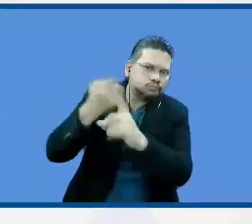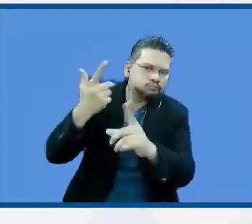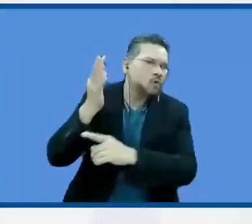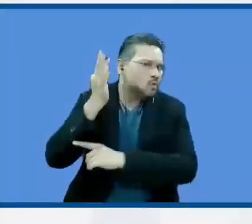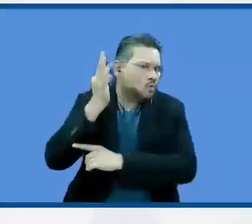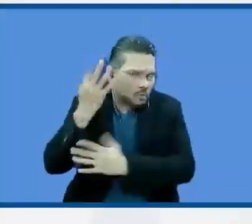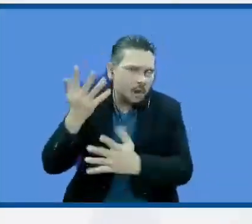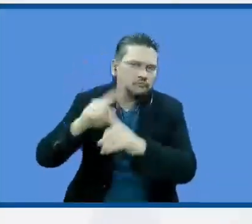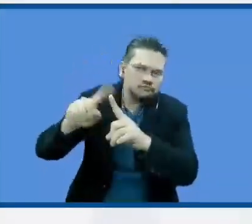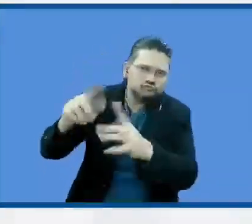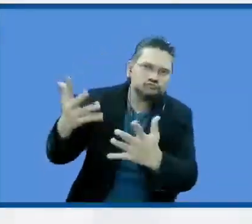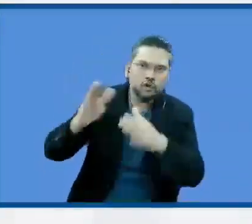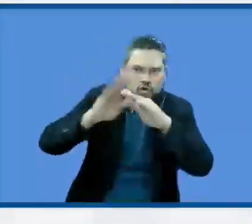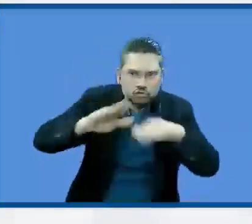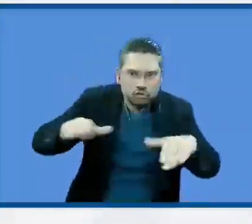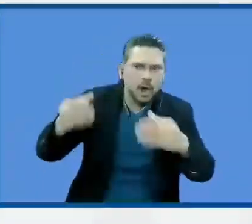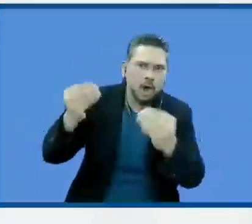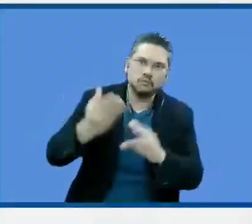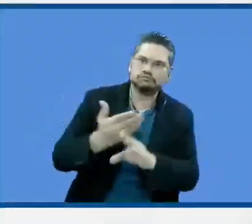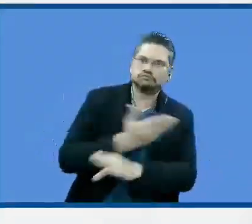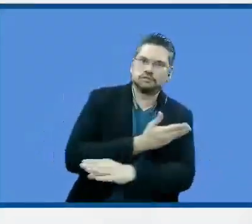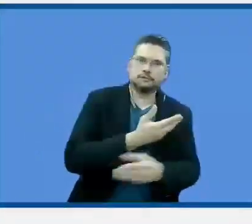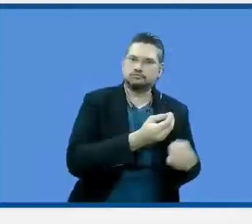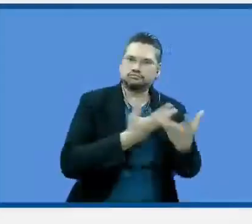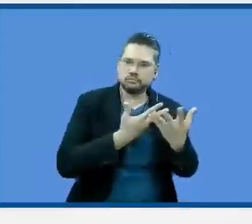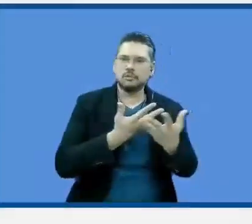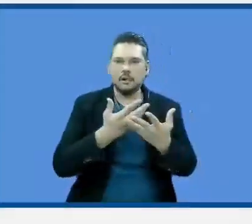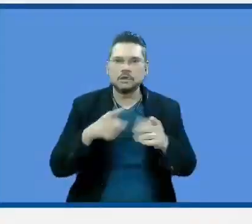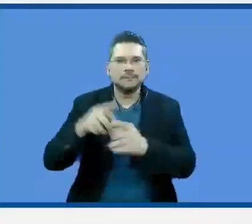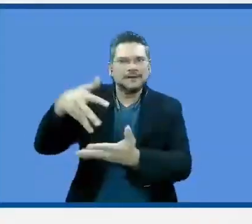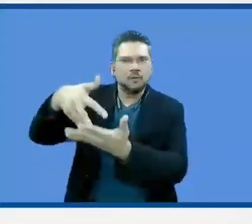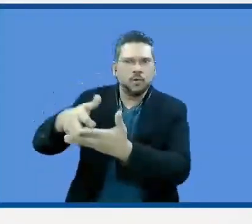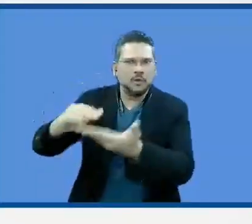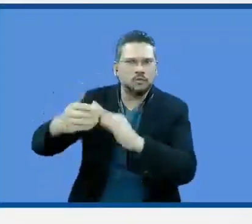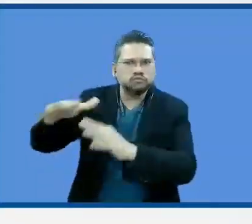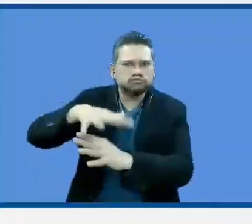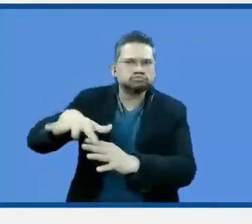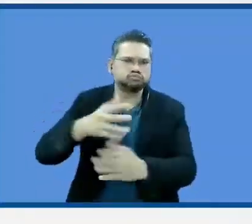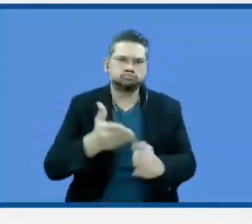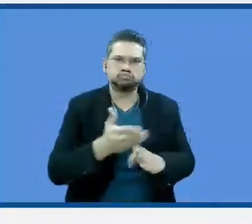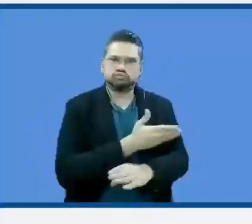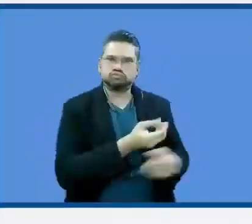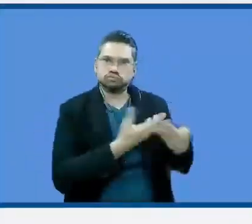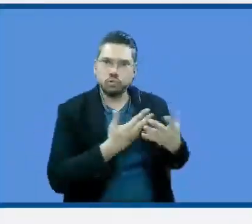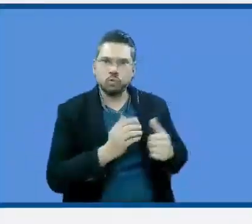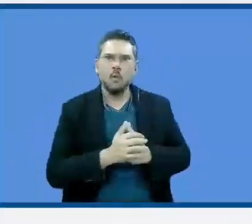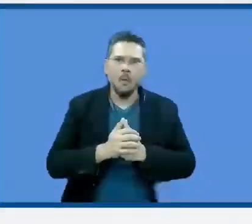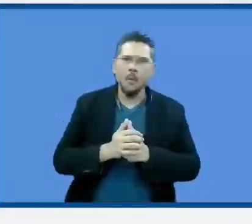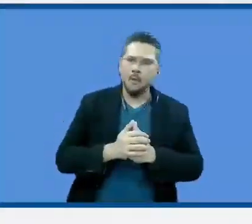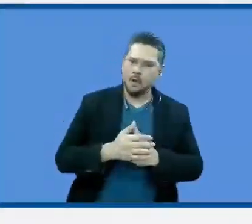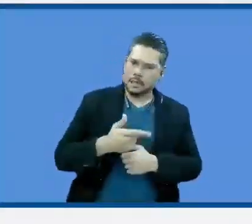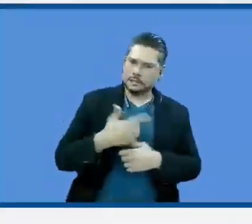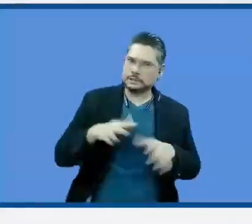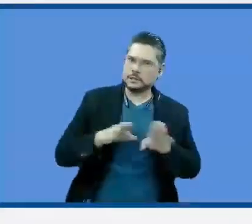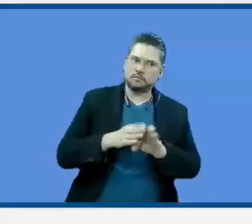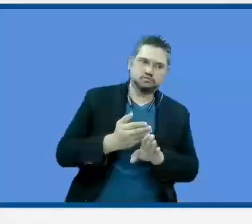on children, and on vulnerable communities. In fact, they predicted many of the unfortunate things that we saw